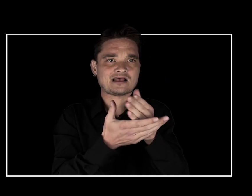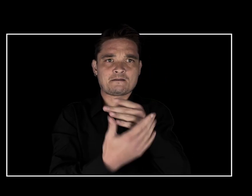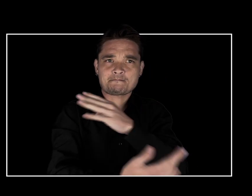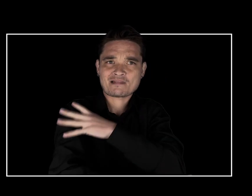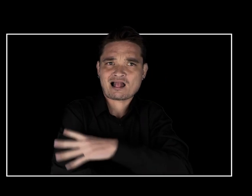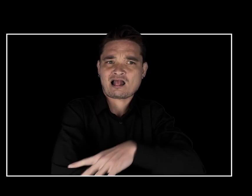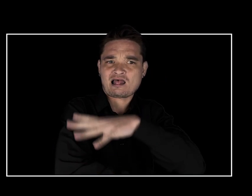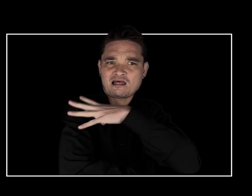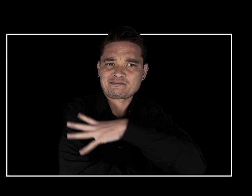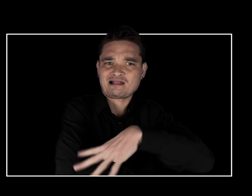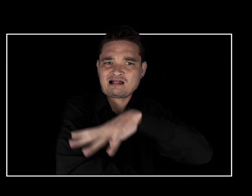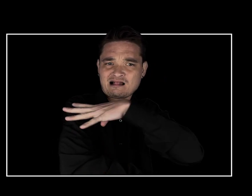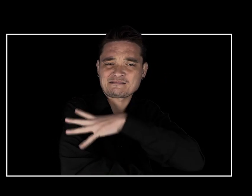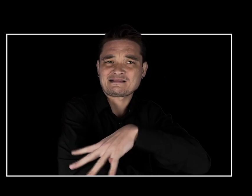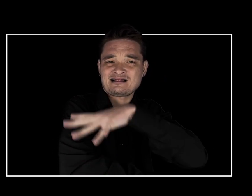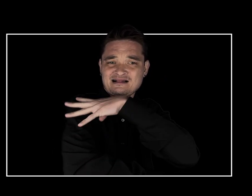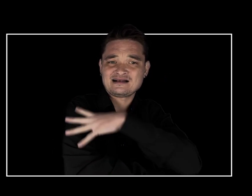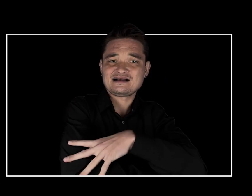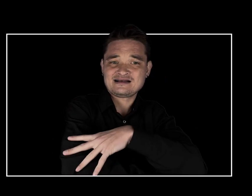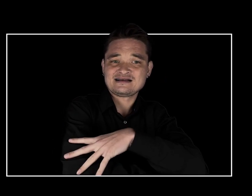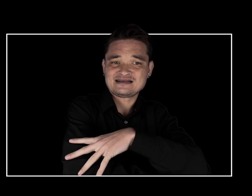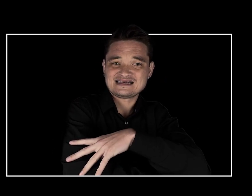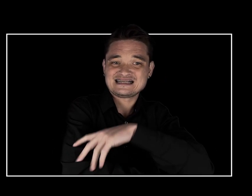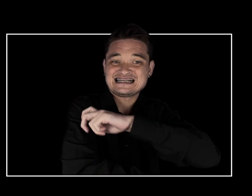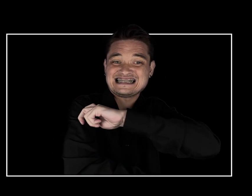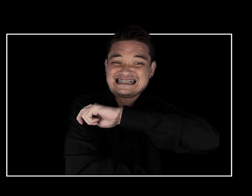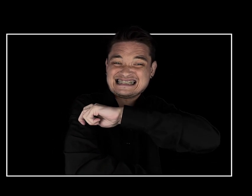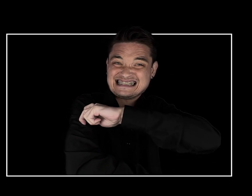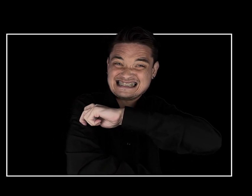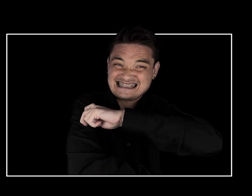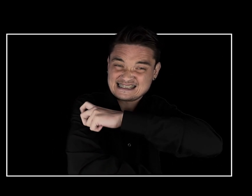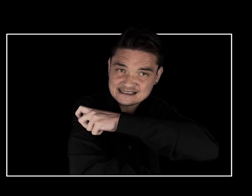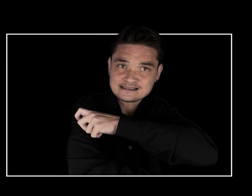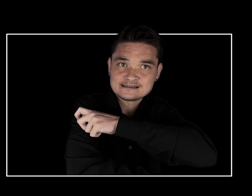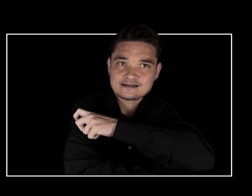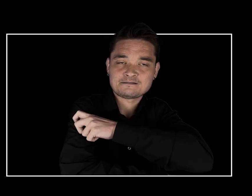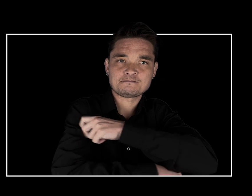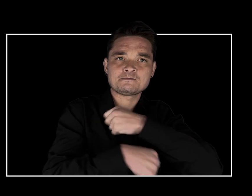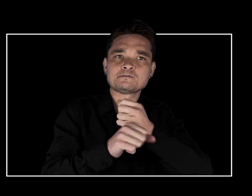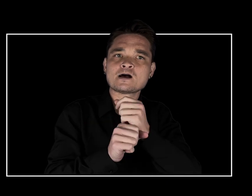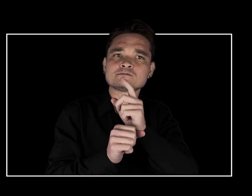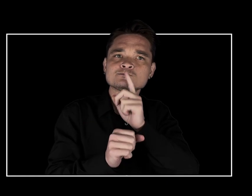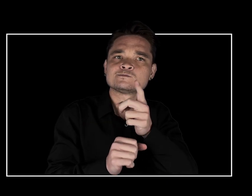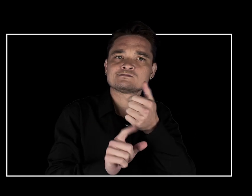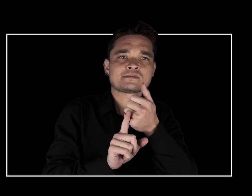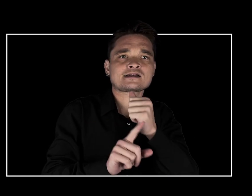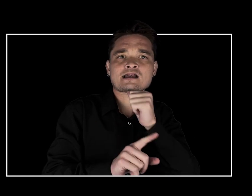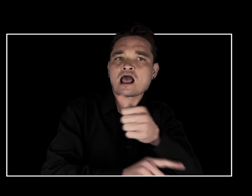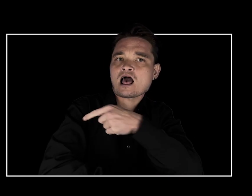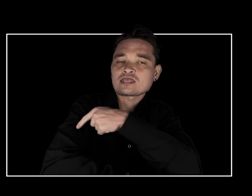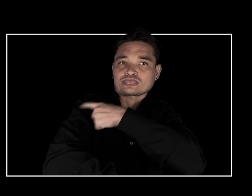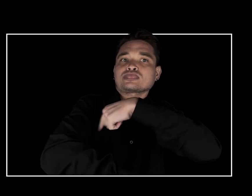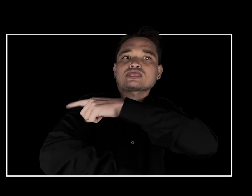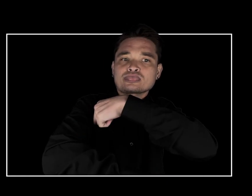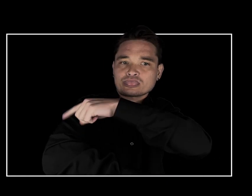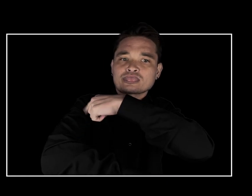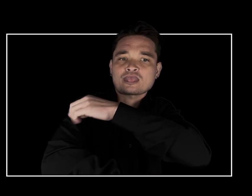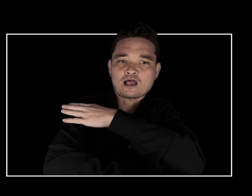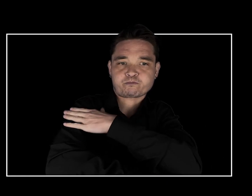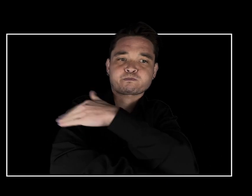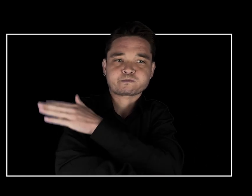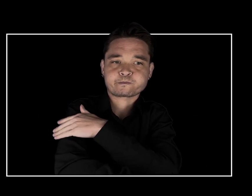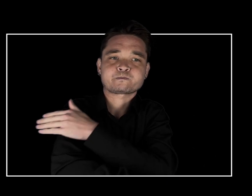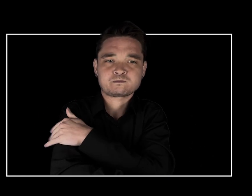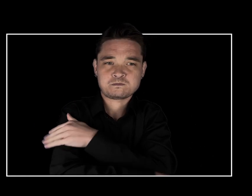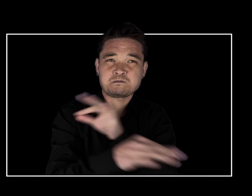victim. Secure the rod to prevent the tourniquet from loosening. Check to make sure the tourniquet is tight and